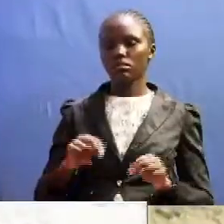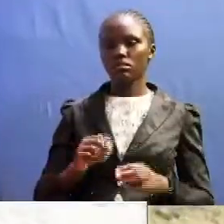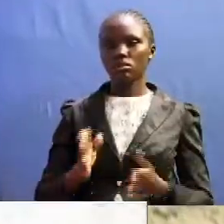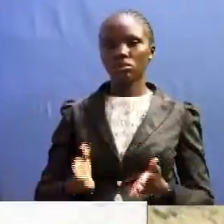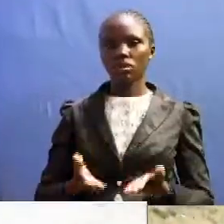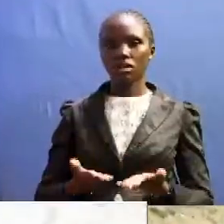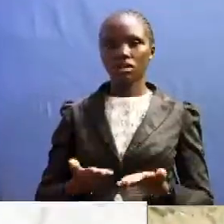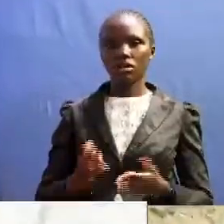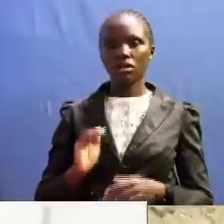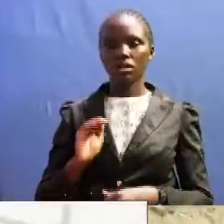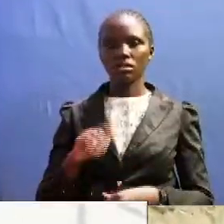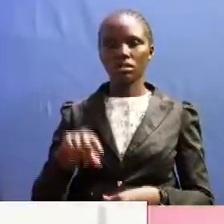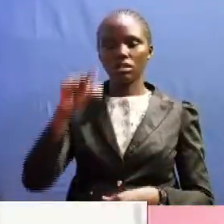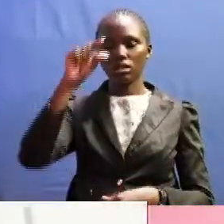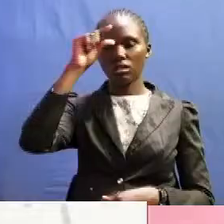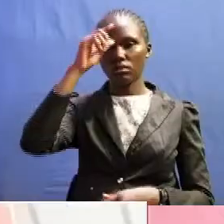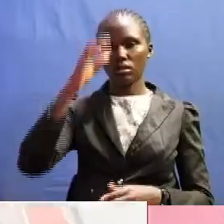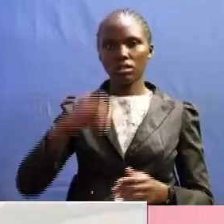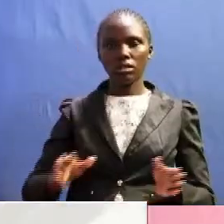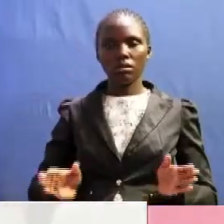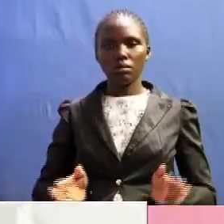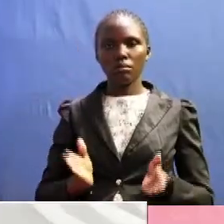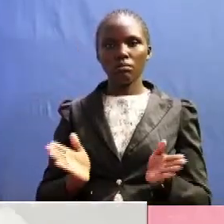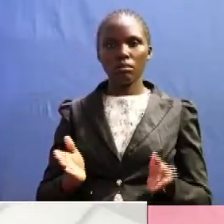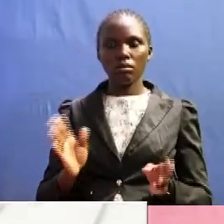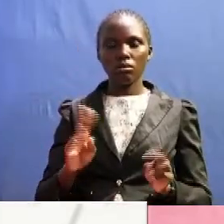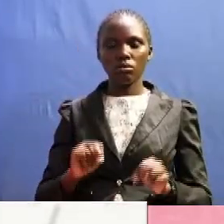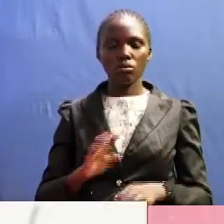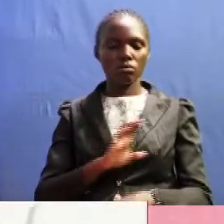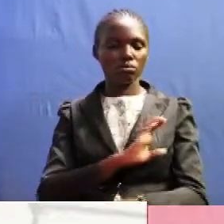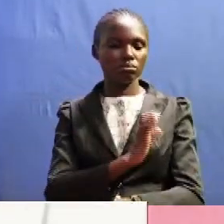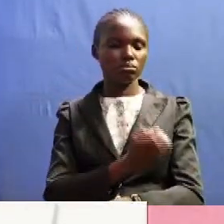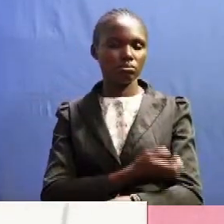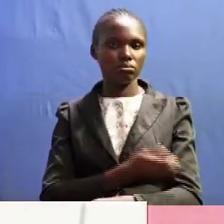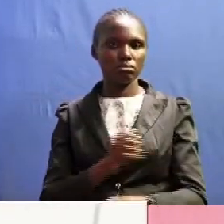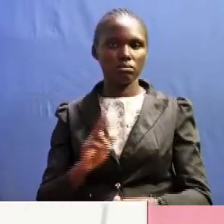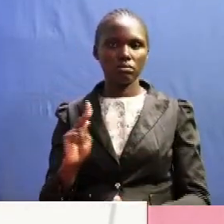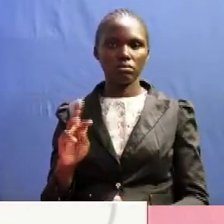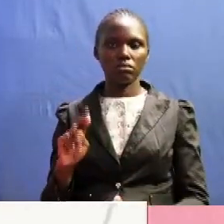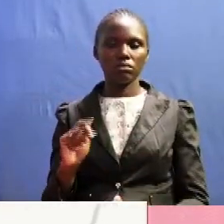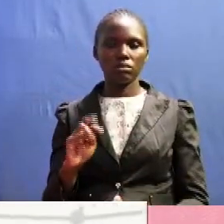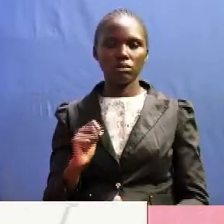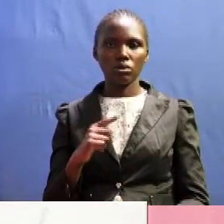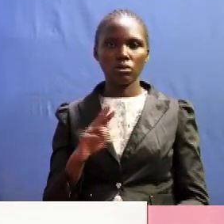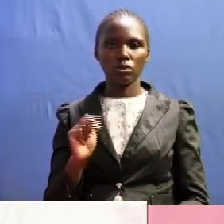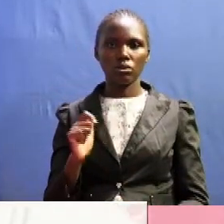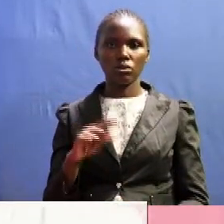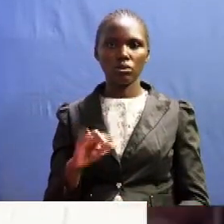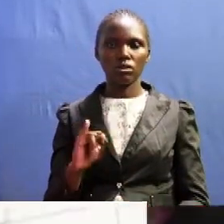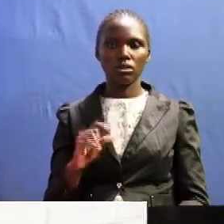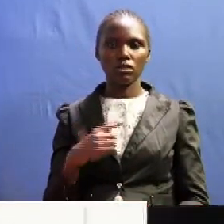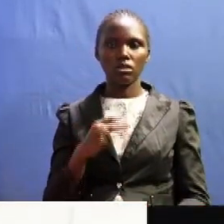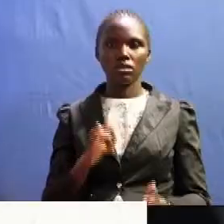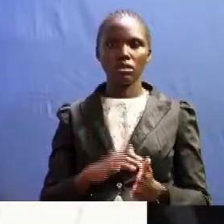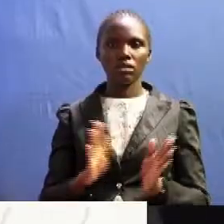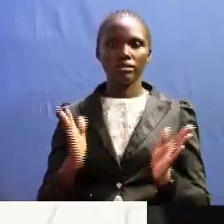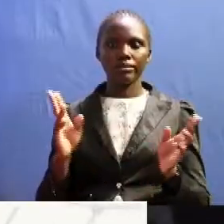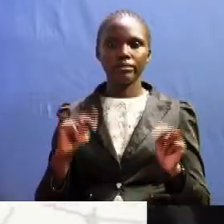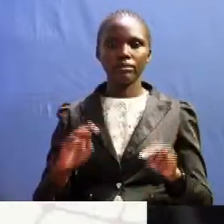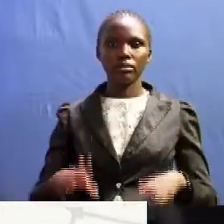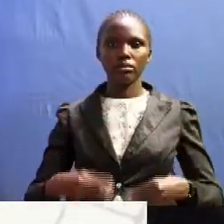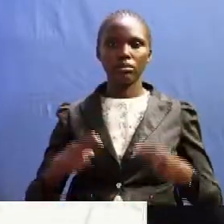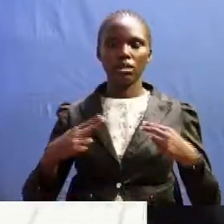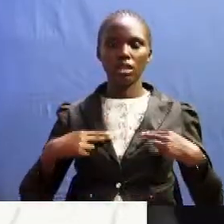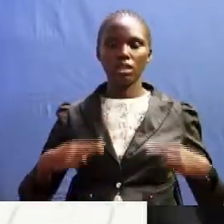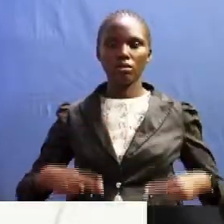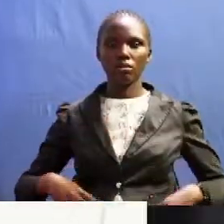for more government empowerment. Kenya Seeds Company chairperson Wangui Ngirishi graced the event, donating uniforms